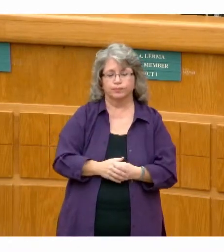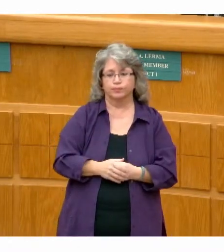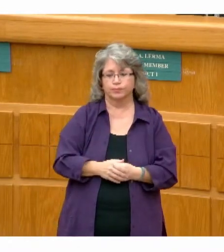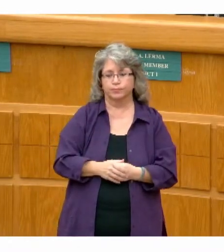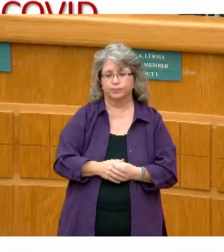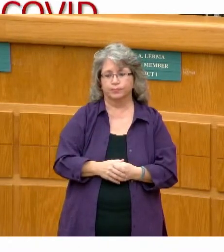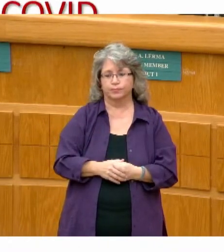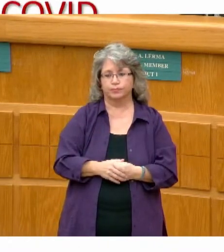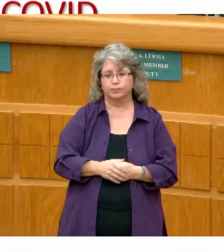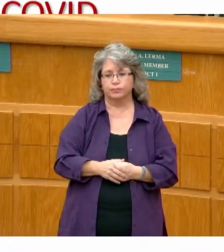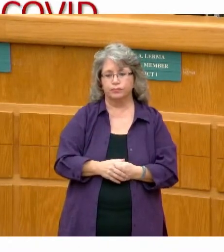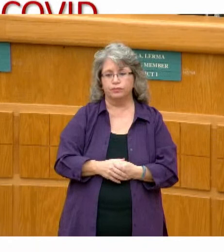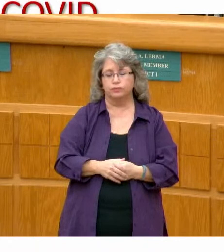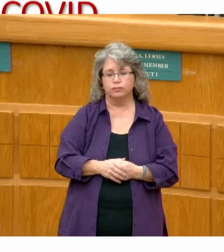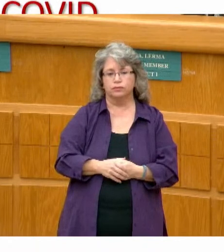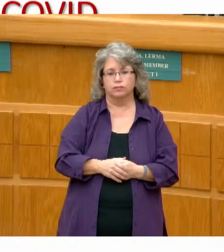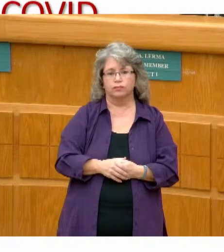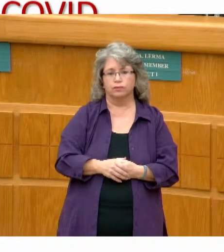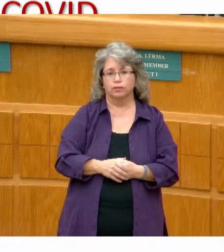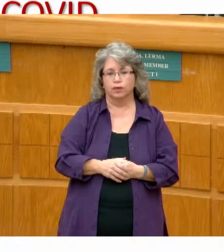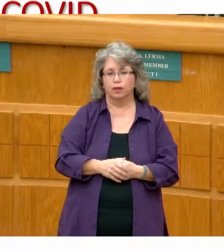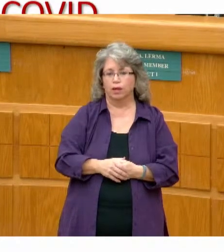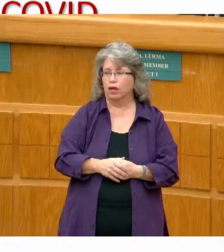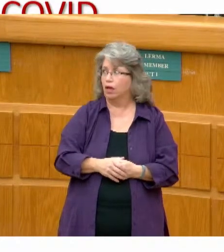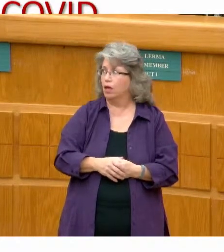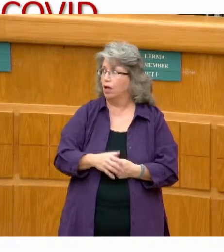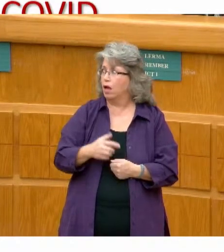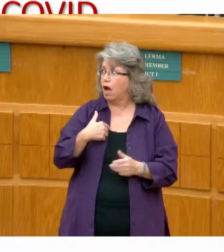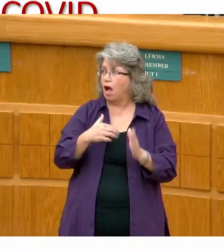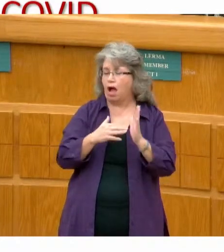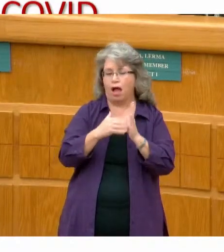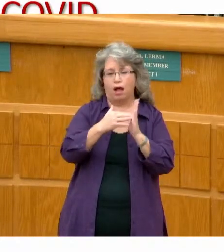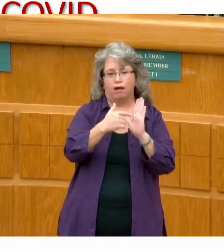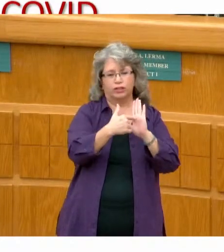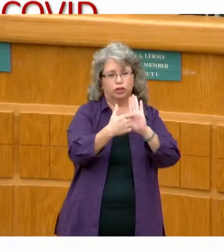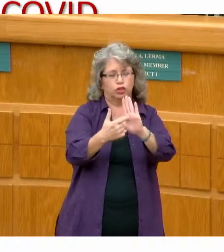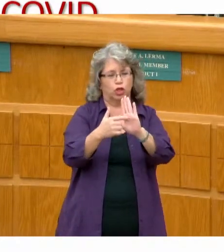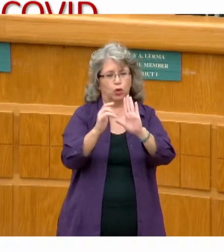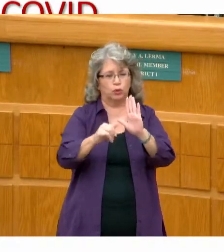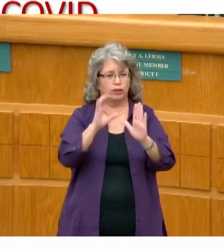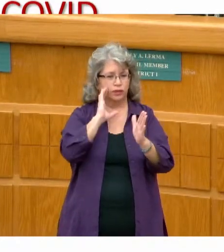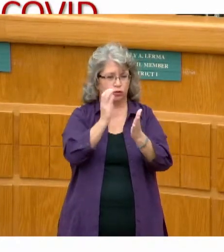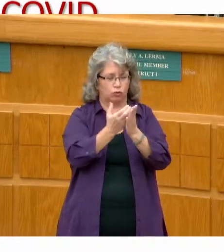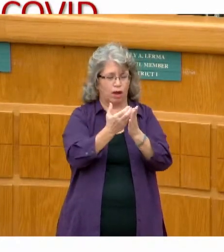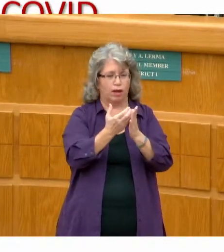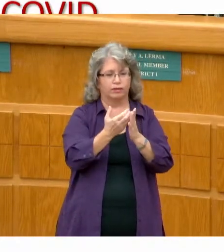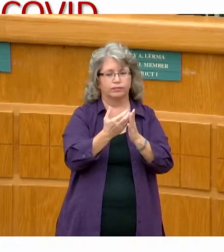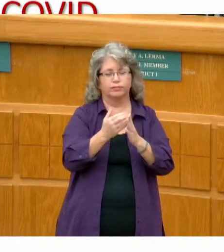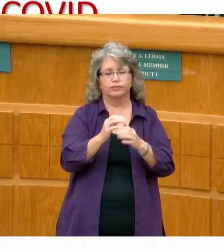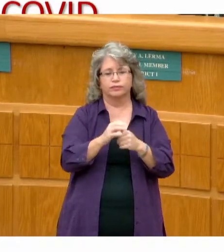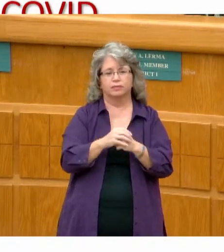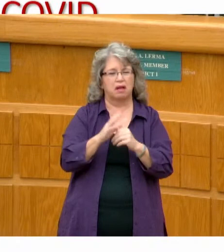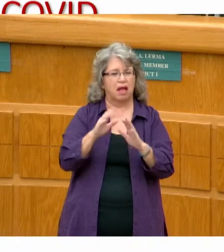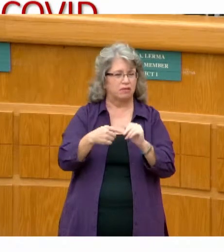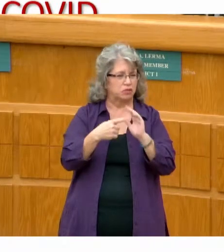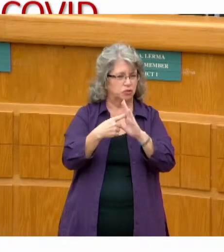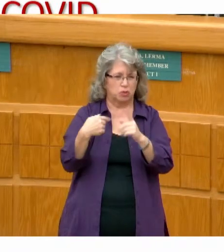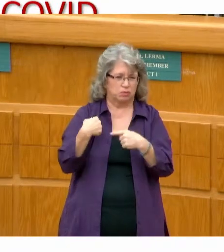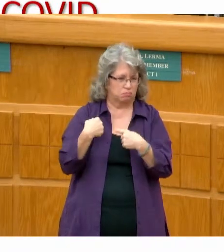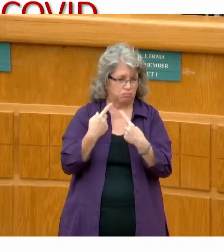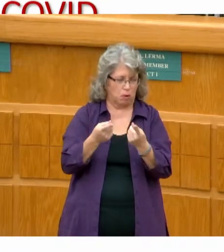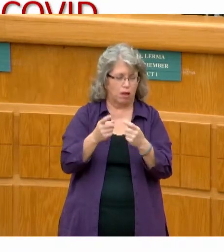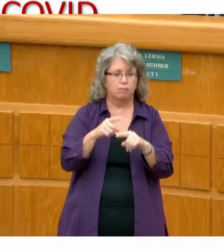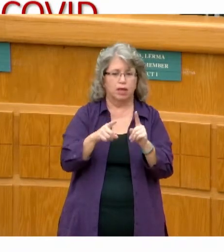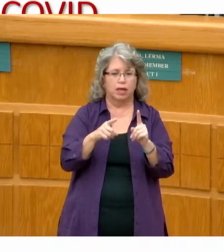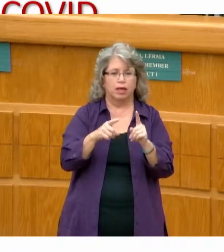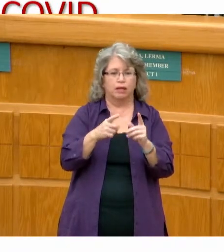And this is a graphic that I showed very often about a year ago, and I look at it every once in a while, and